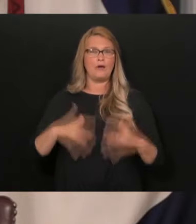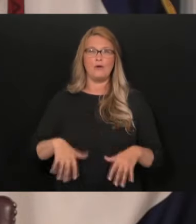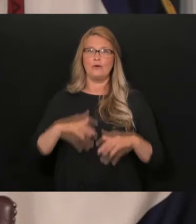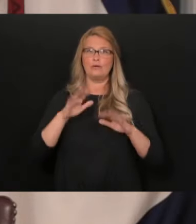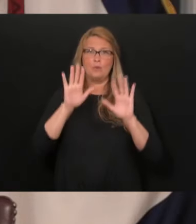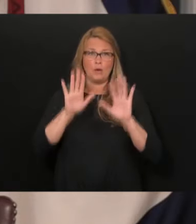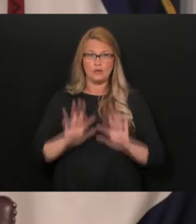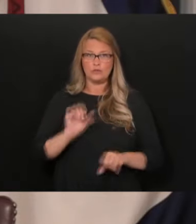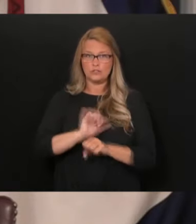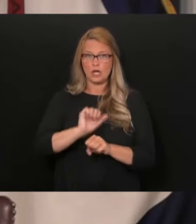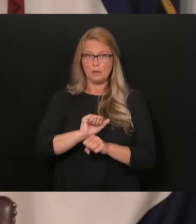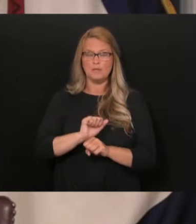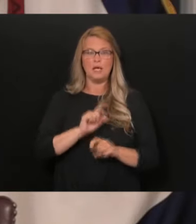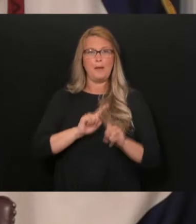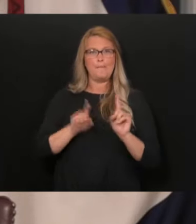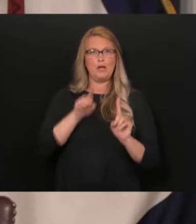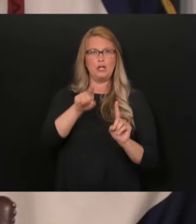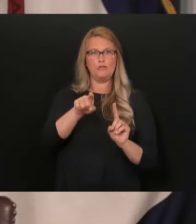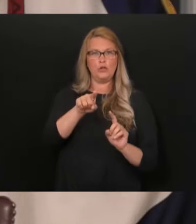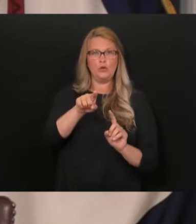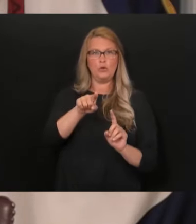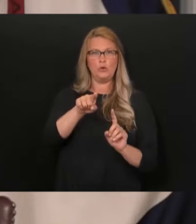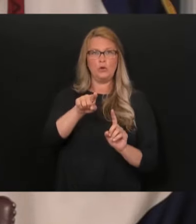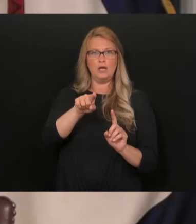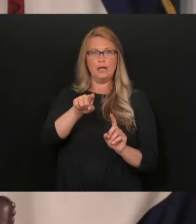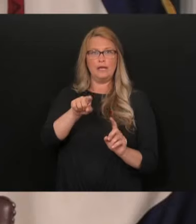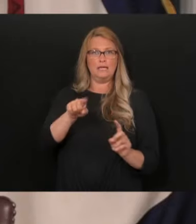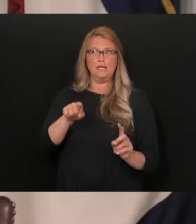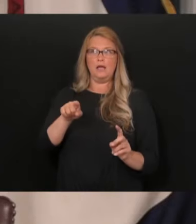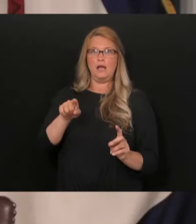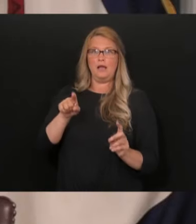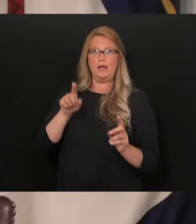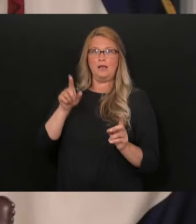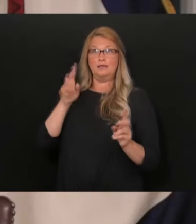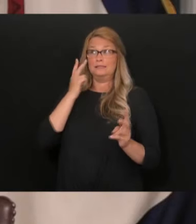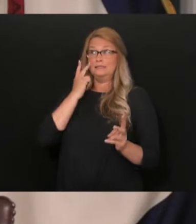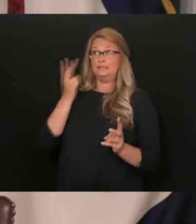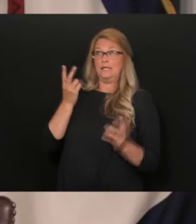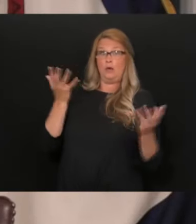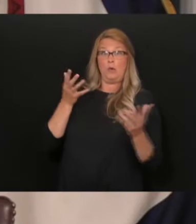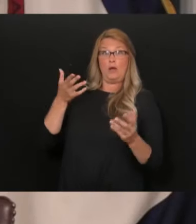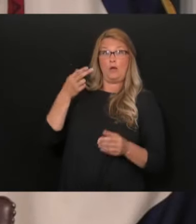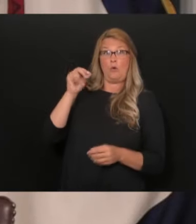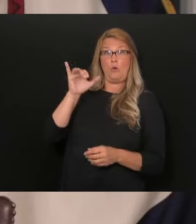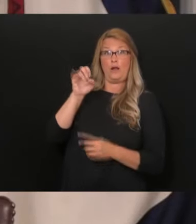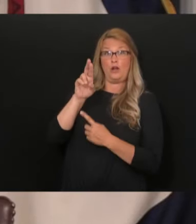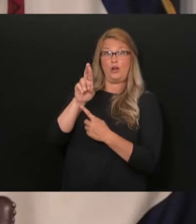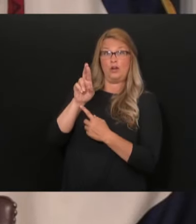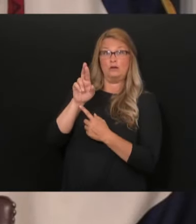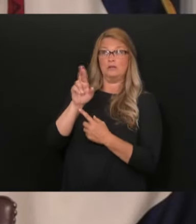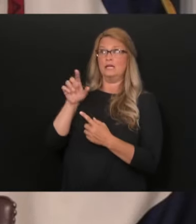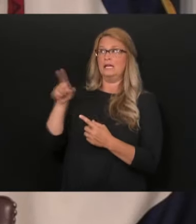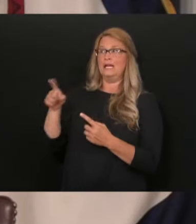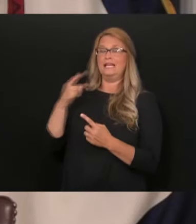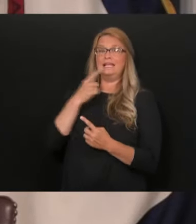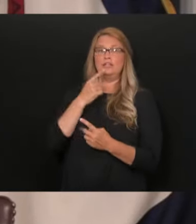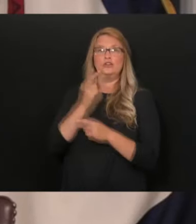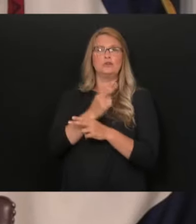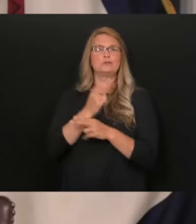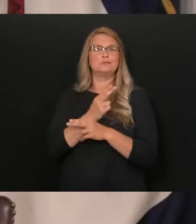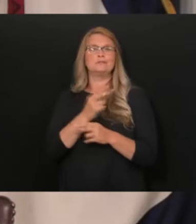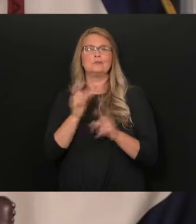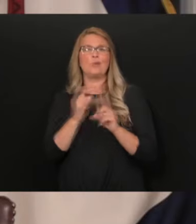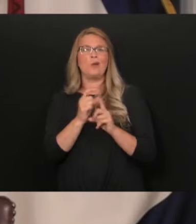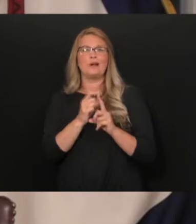But if you step back and you listen to what General Hoyer said, and you hear his words about